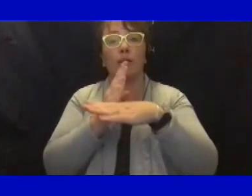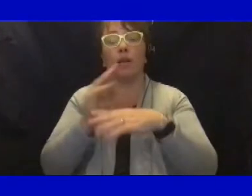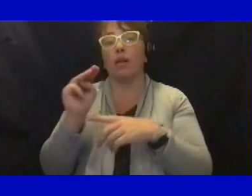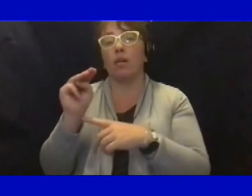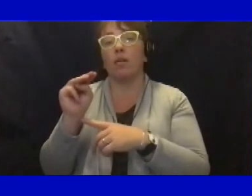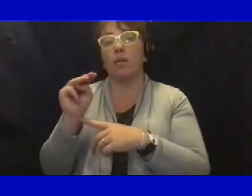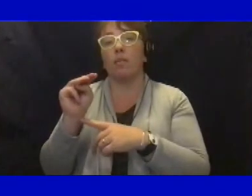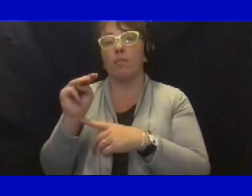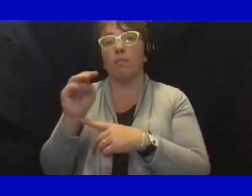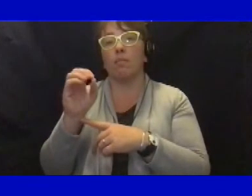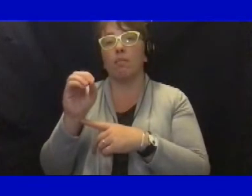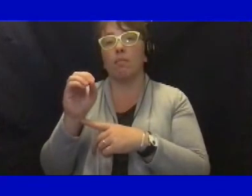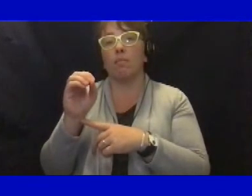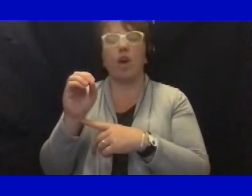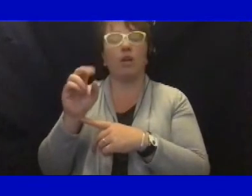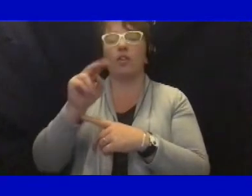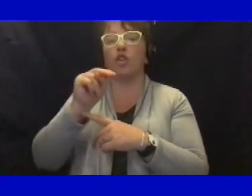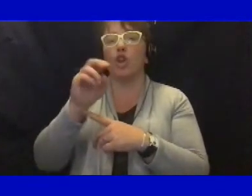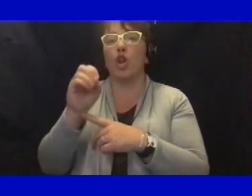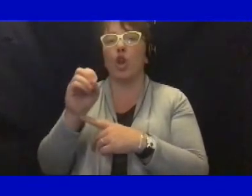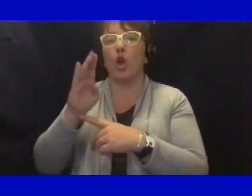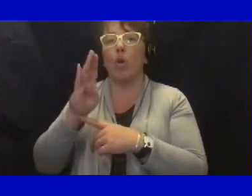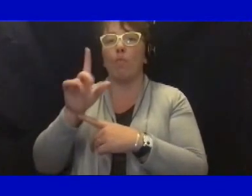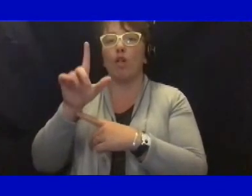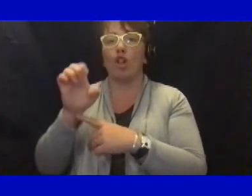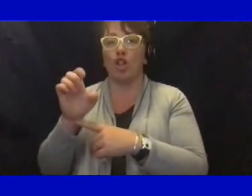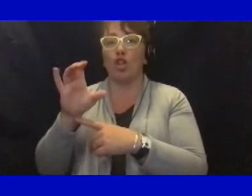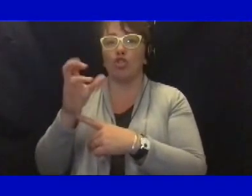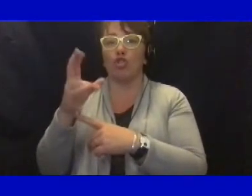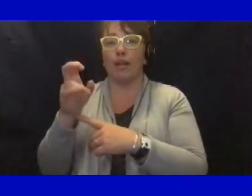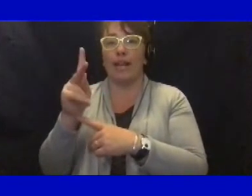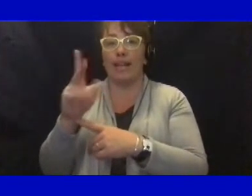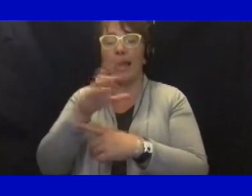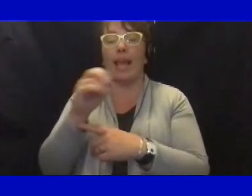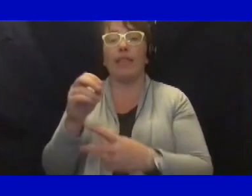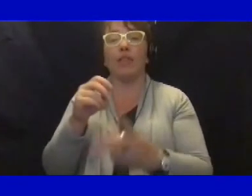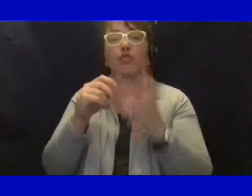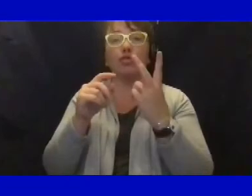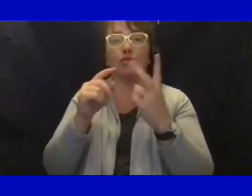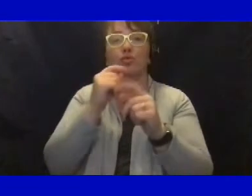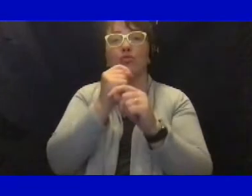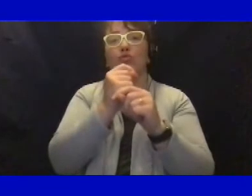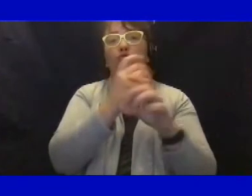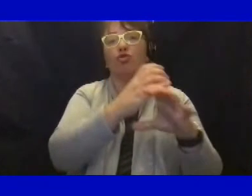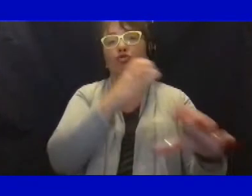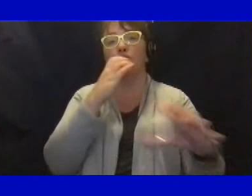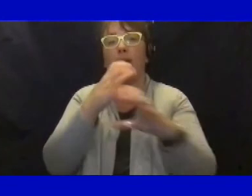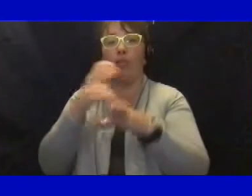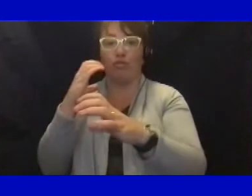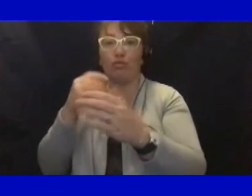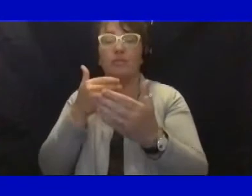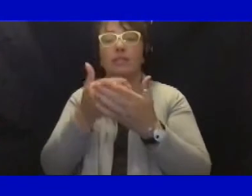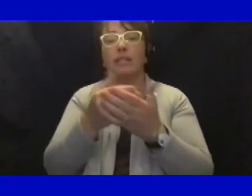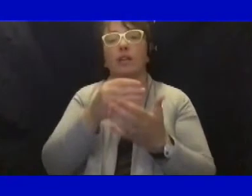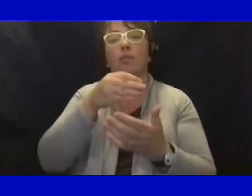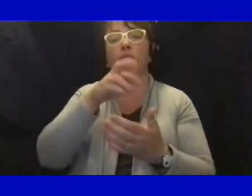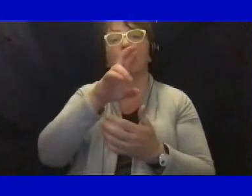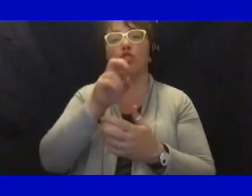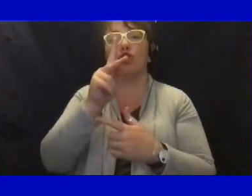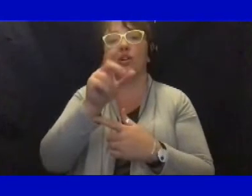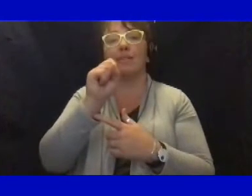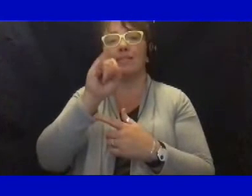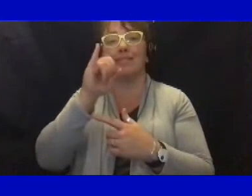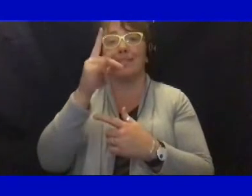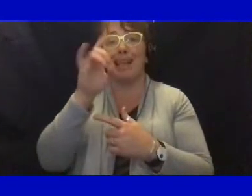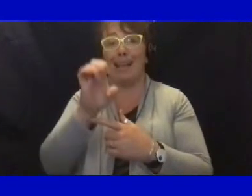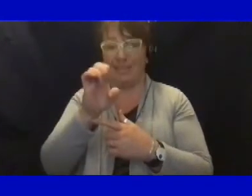Gorgonio south of Orchard, as well as the 2 trailer parks that are located off of Brookside and the properties in between, as well as the